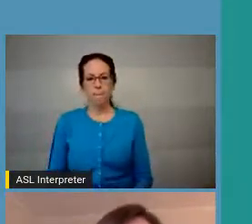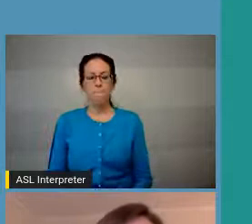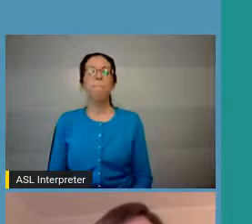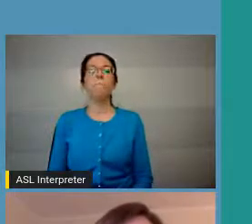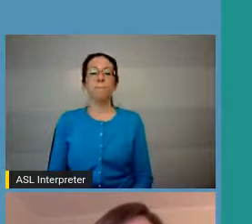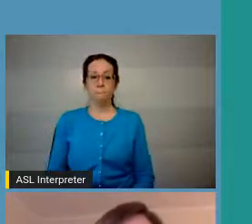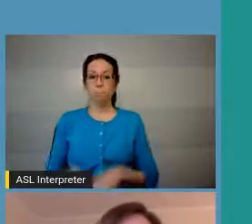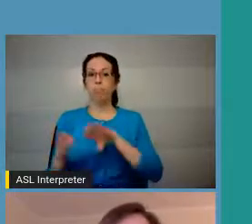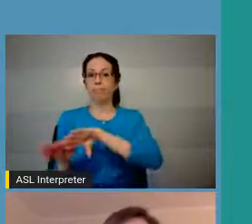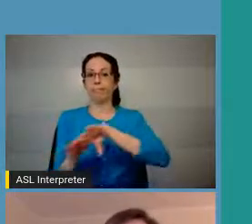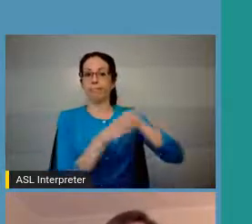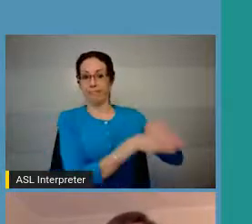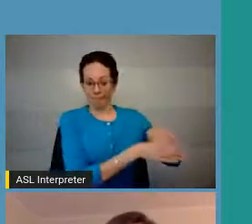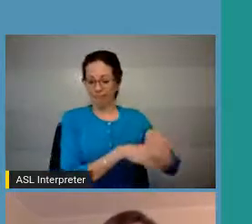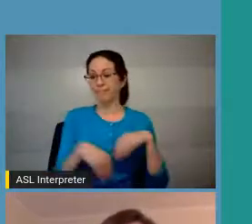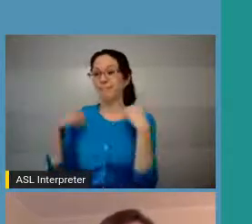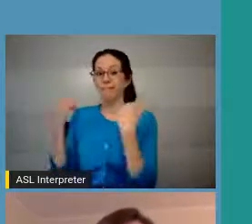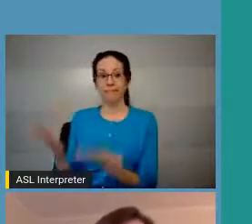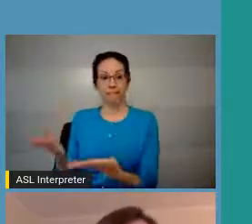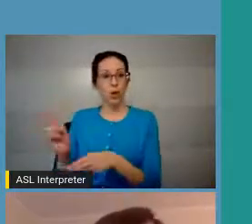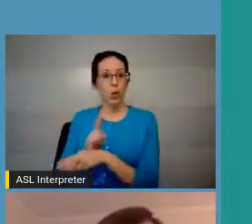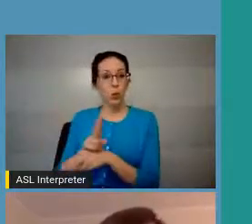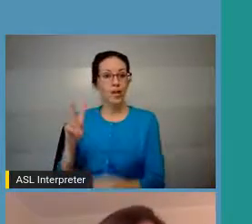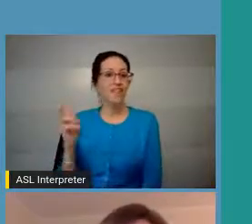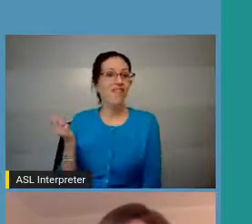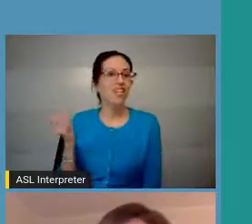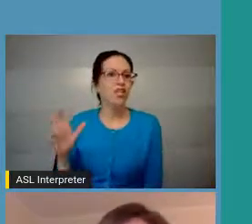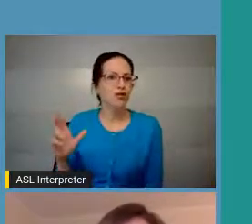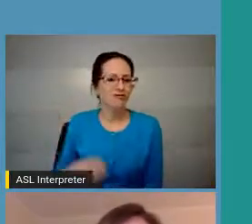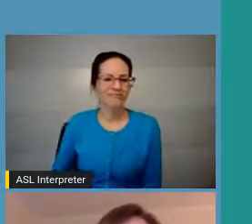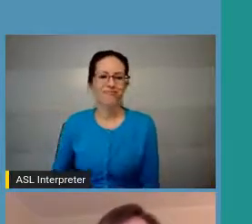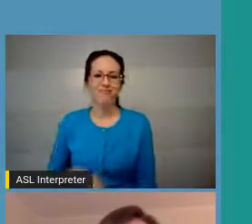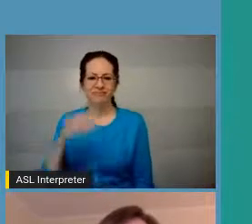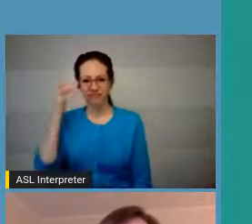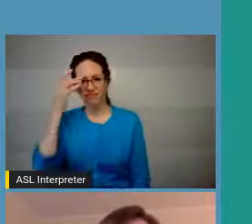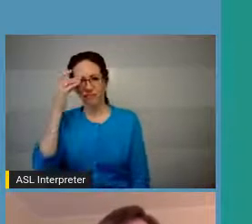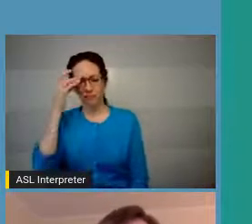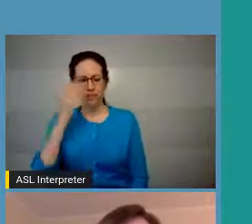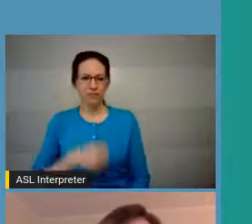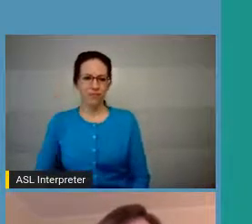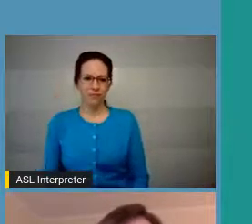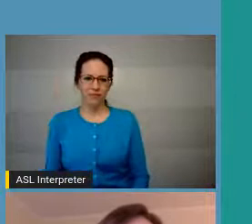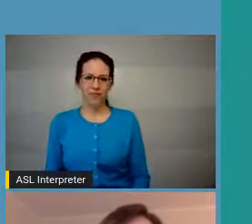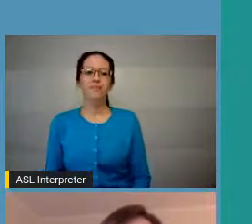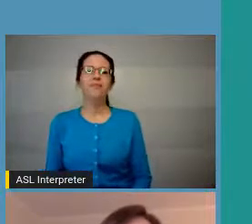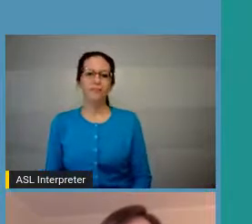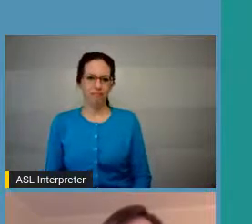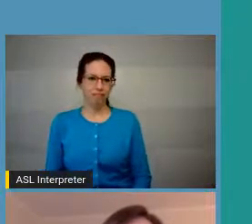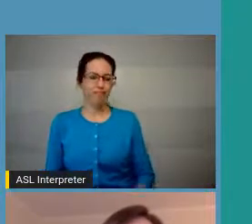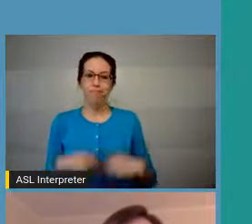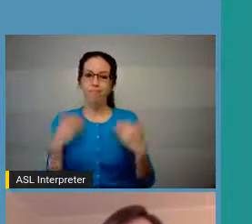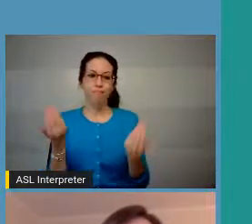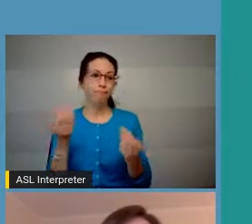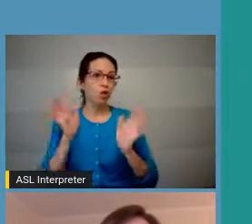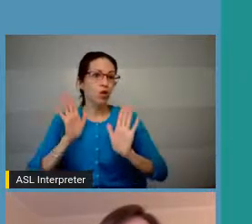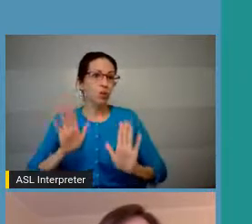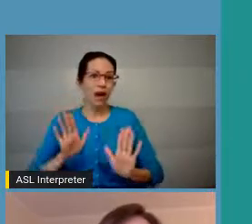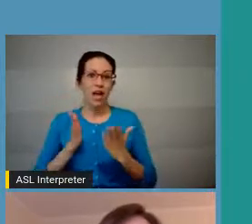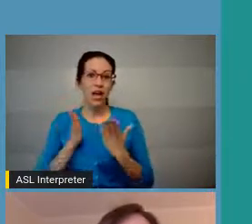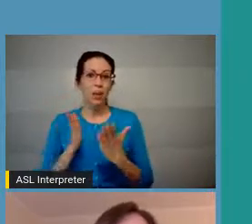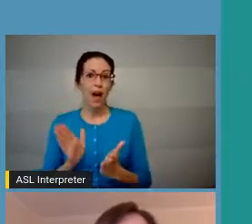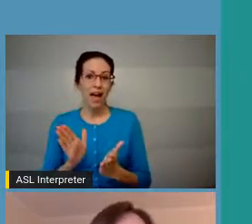Okay, so we're going to flip the script, and now we're saying you've decided to use a vendor. Yay. This is an excellent way to